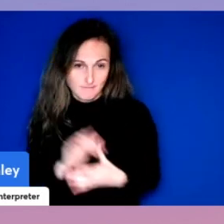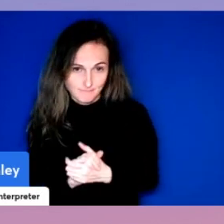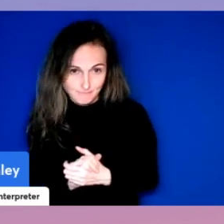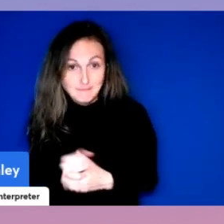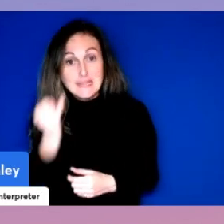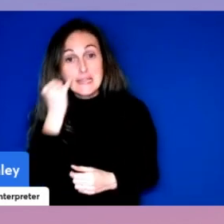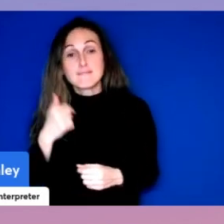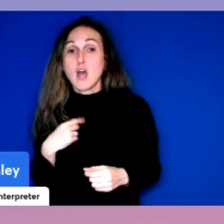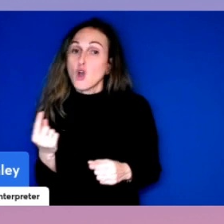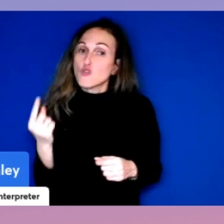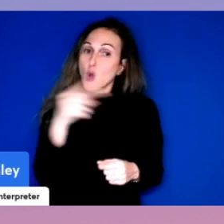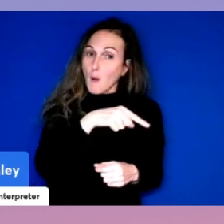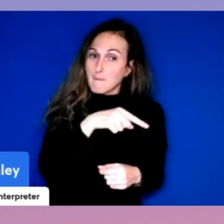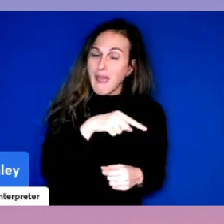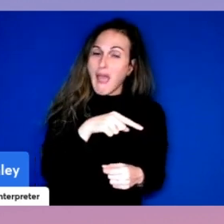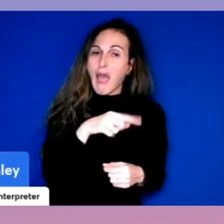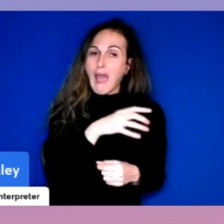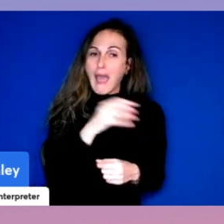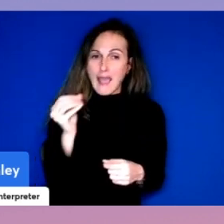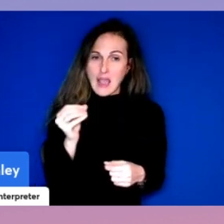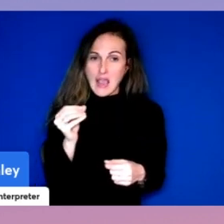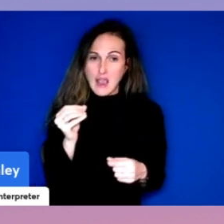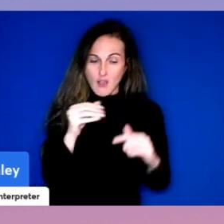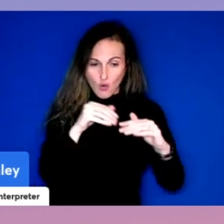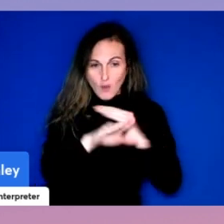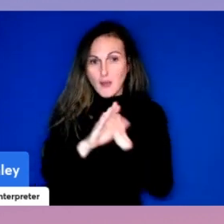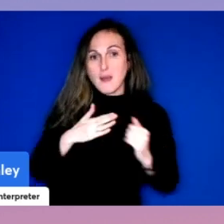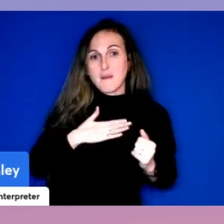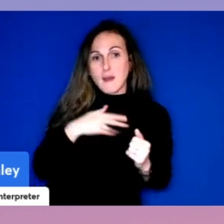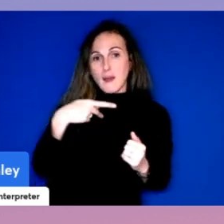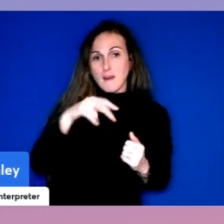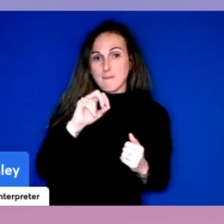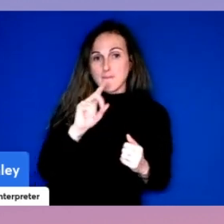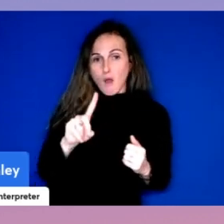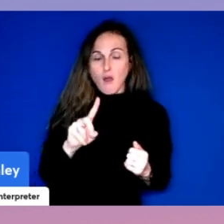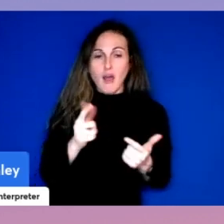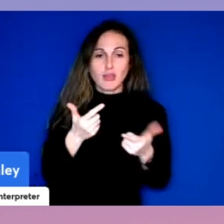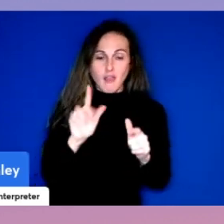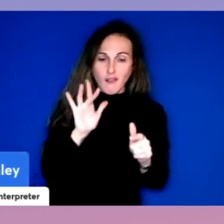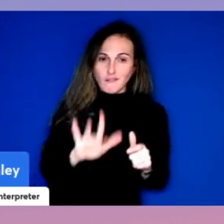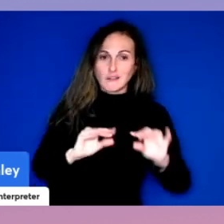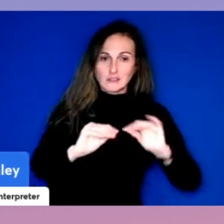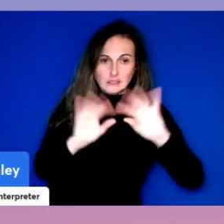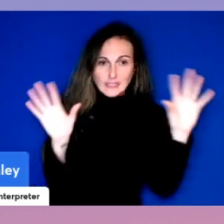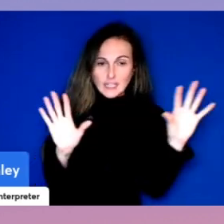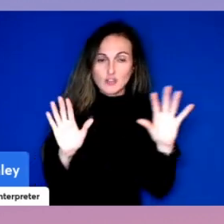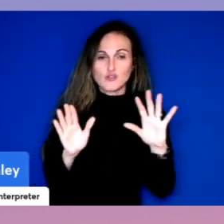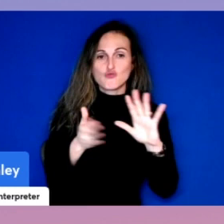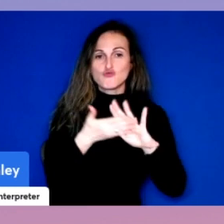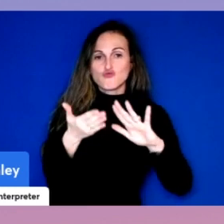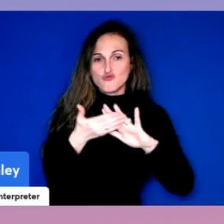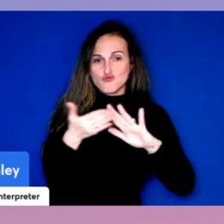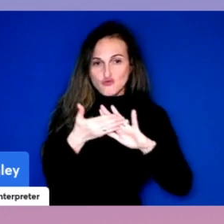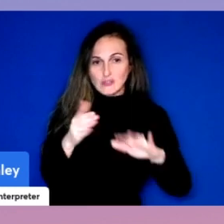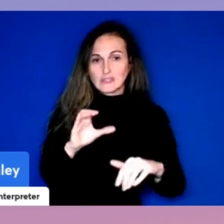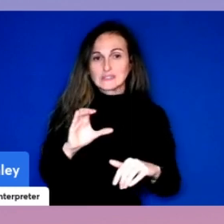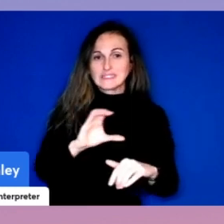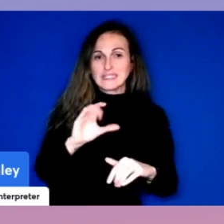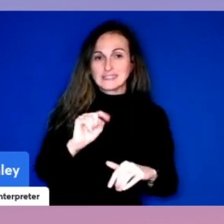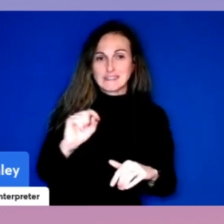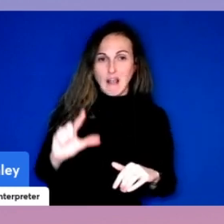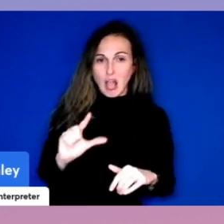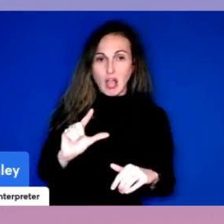go back here and I go into my pod, so let's clear and run kubectl exec.